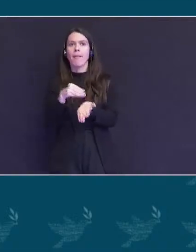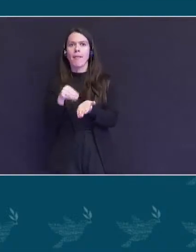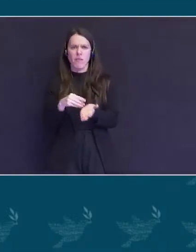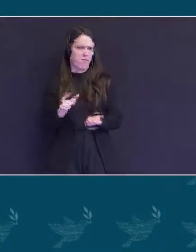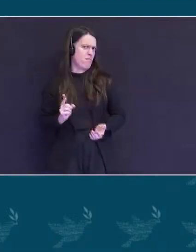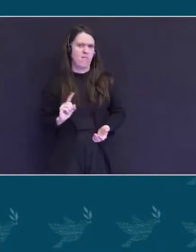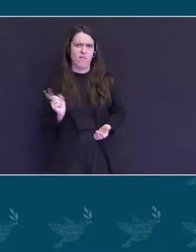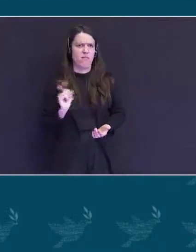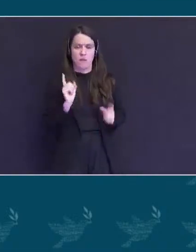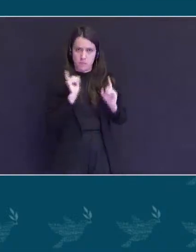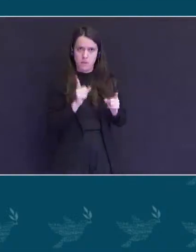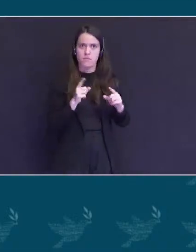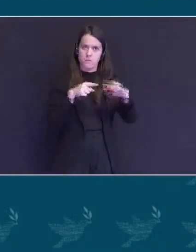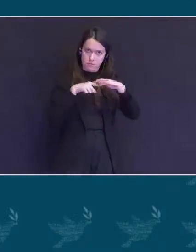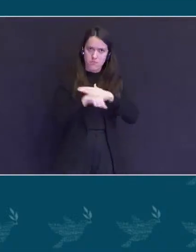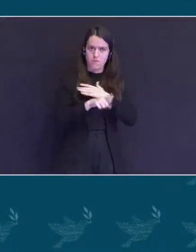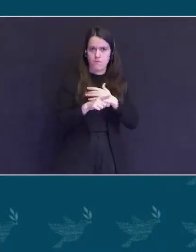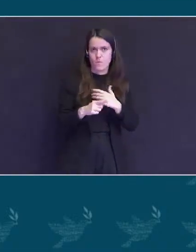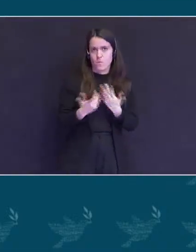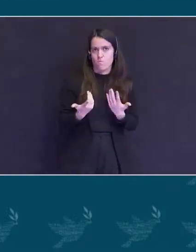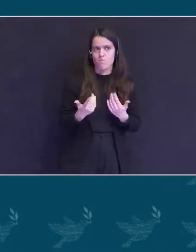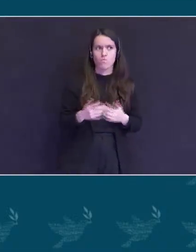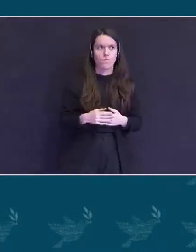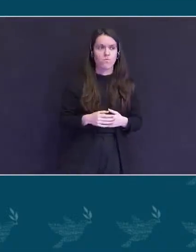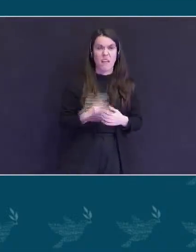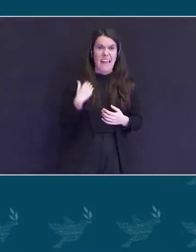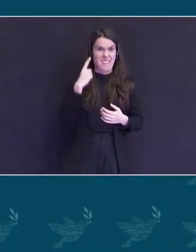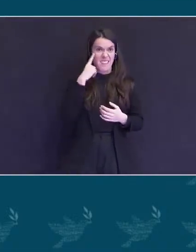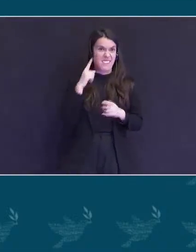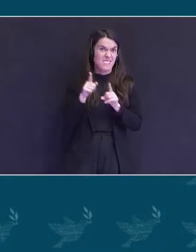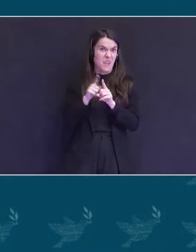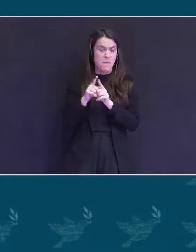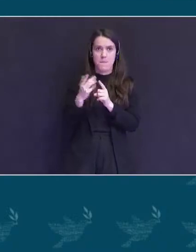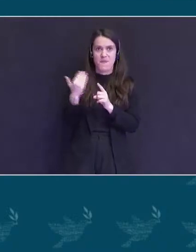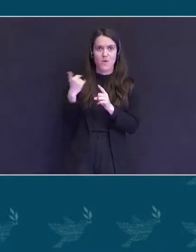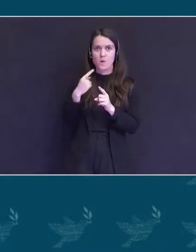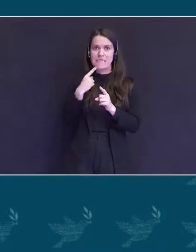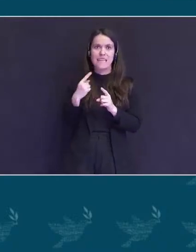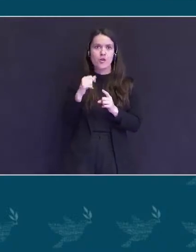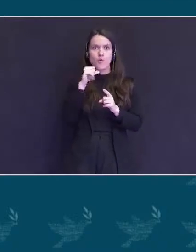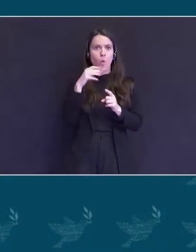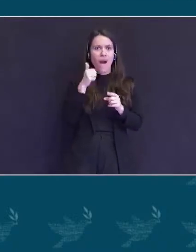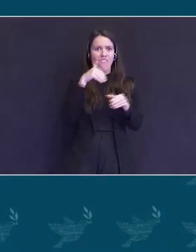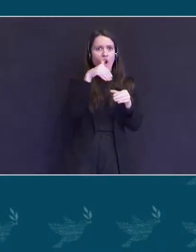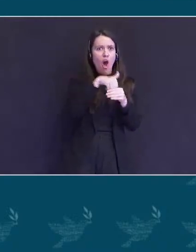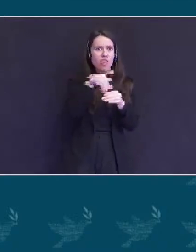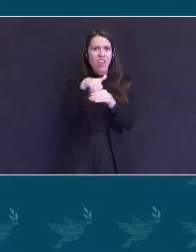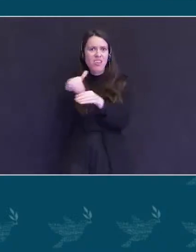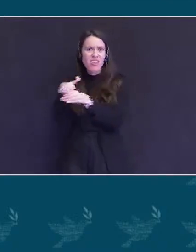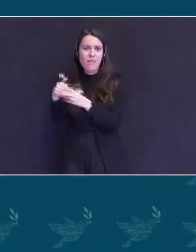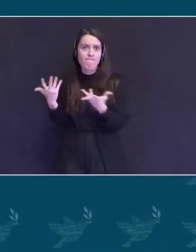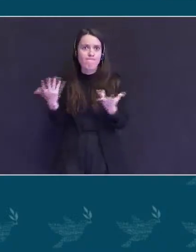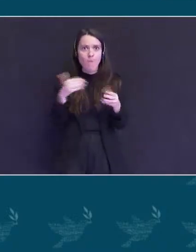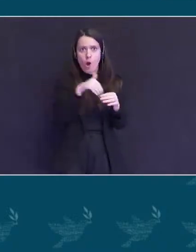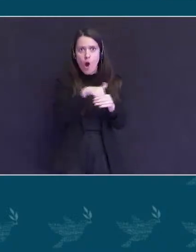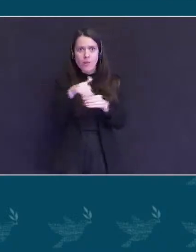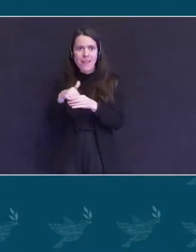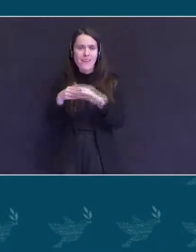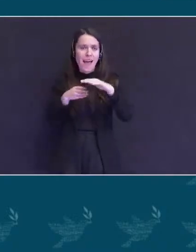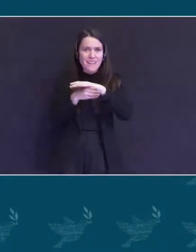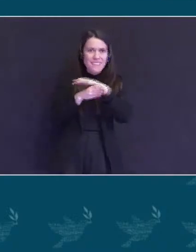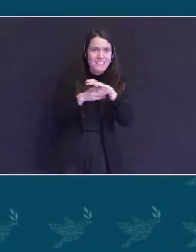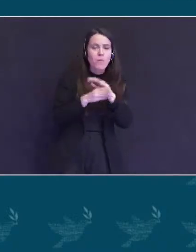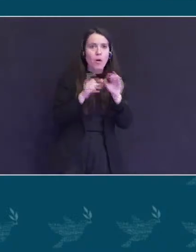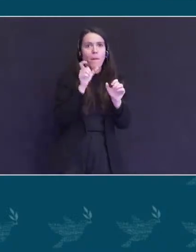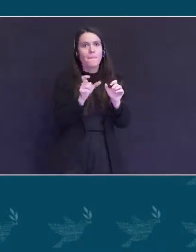available. And I think it talks to the point you mentioned about not having enough content. So by having content that's accessible to